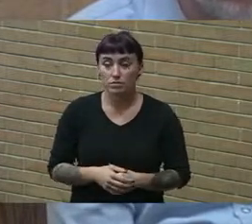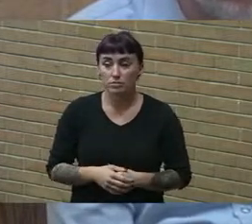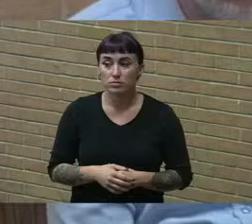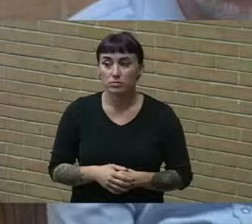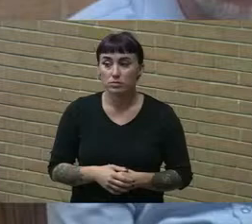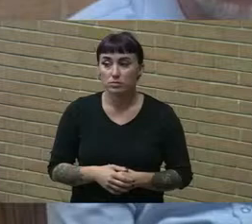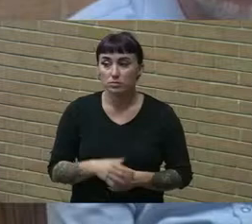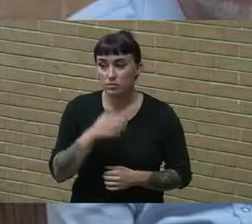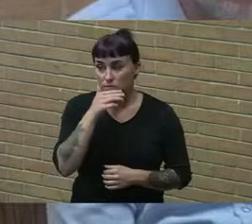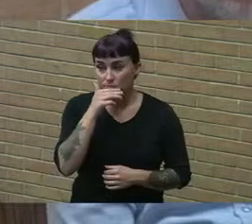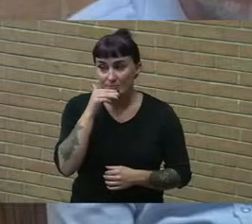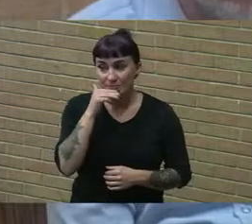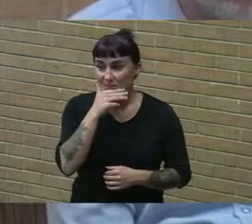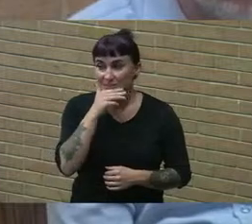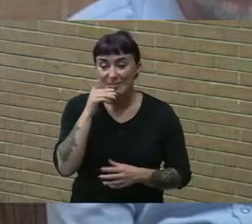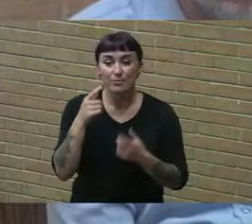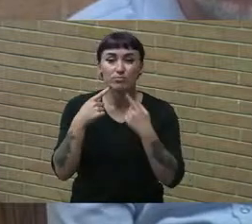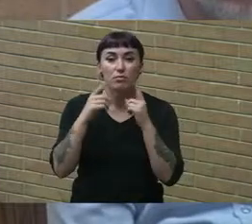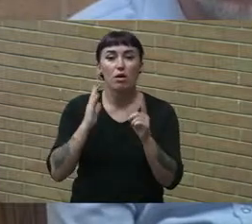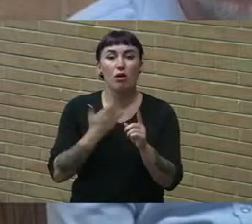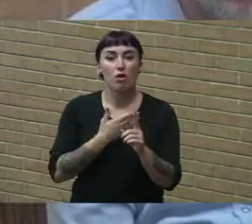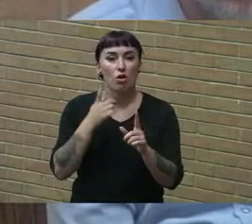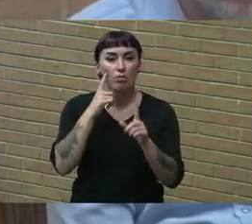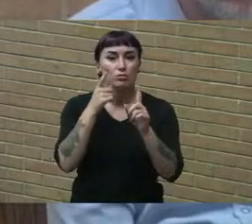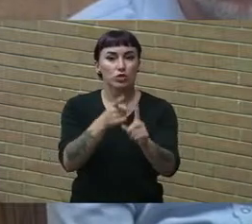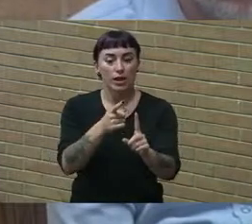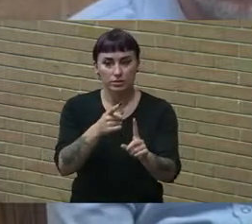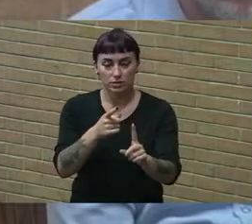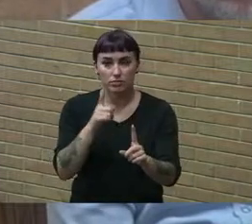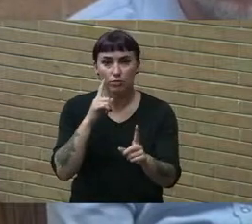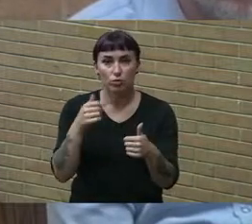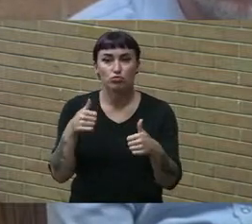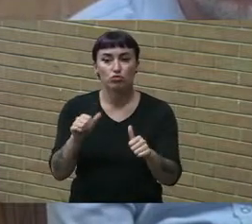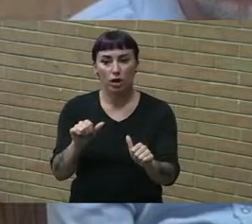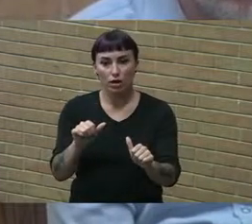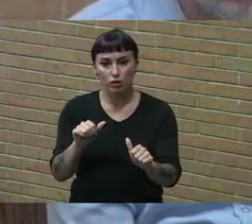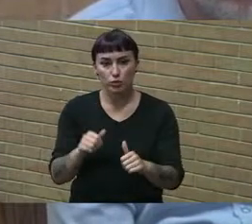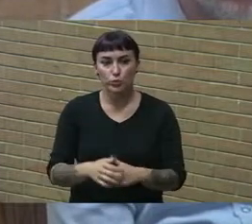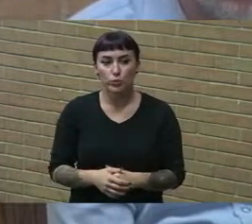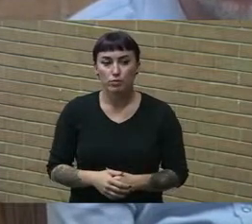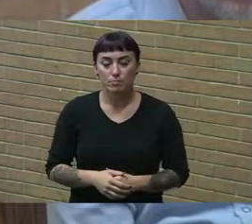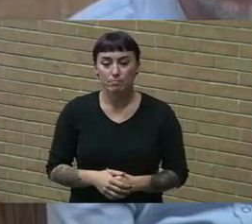does accomplish our objective of trying to